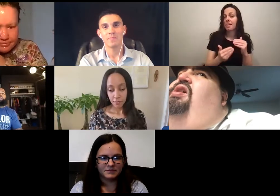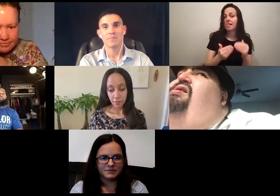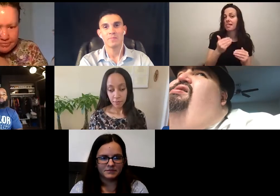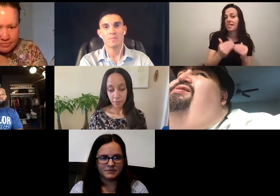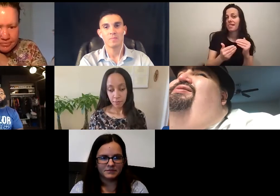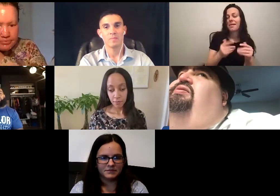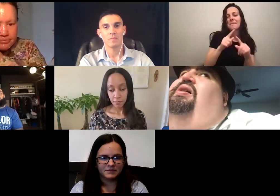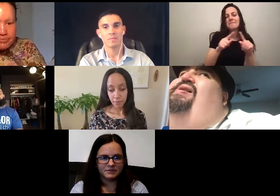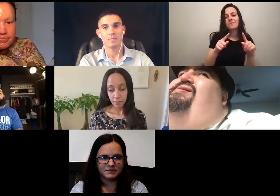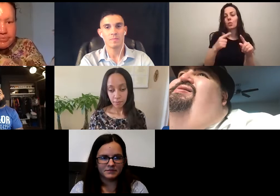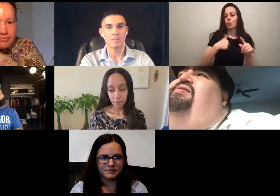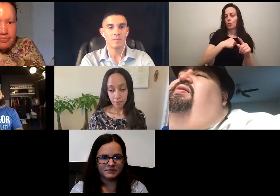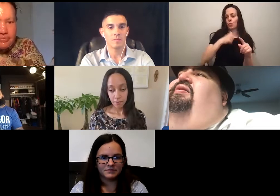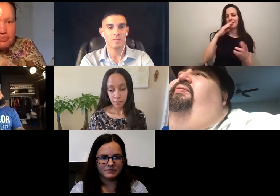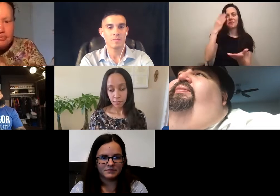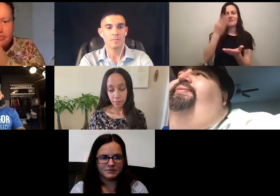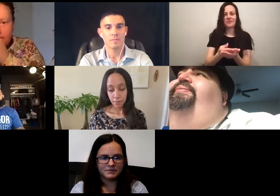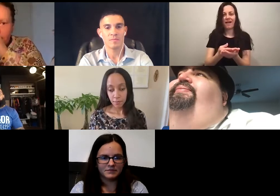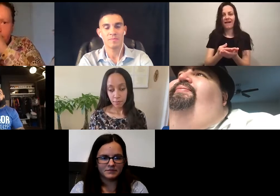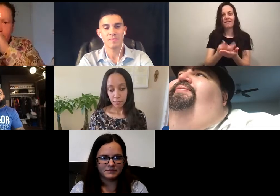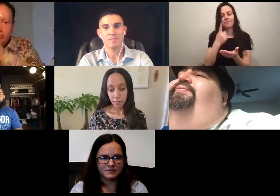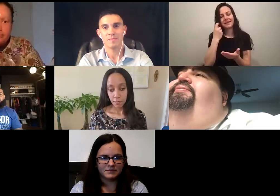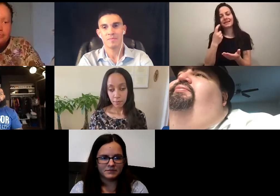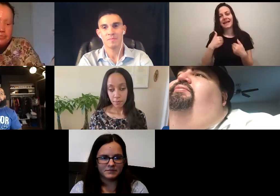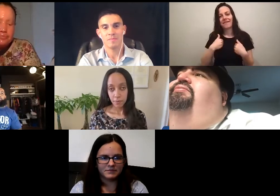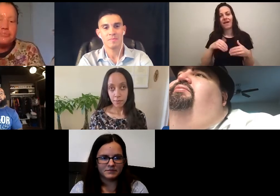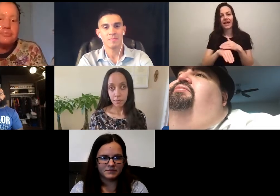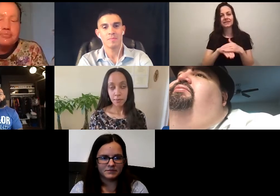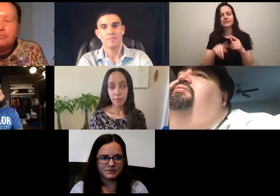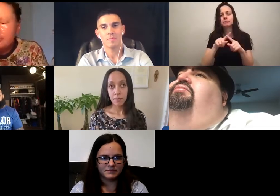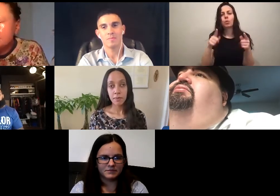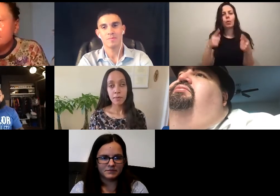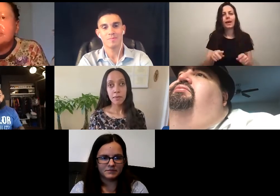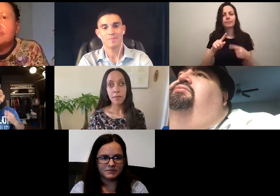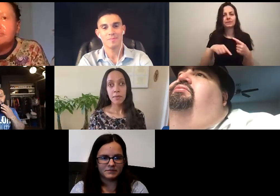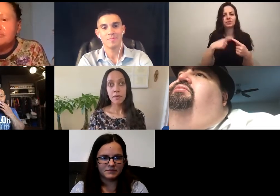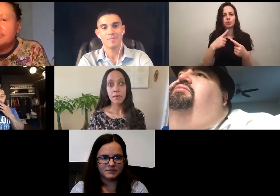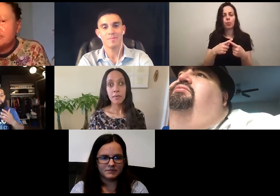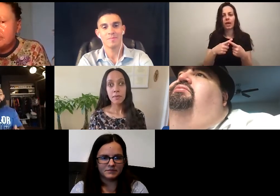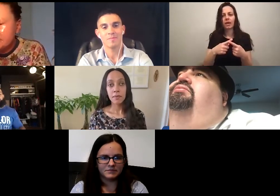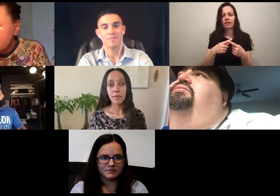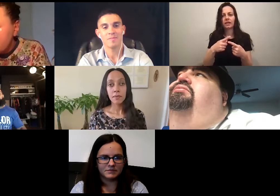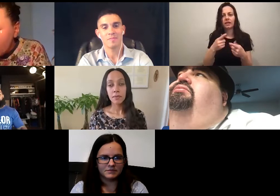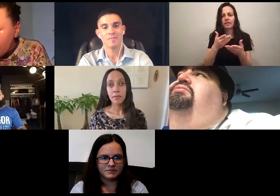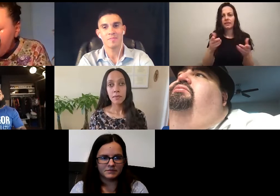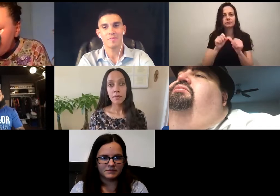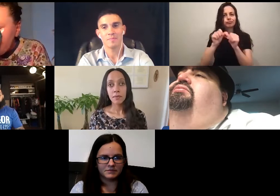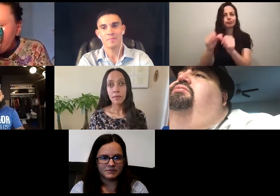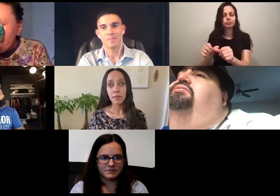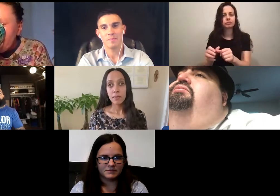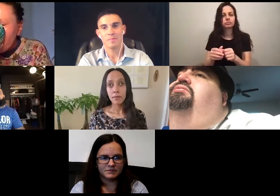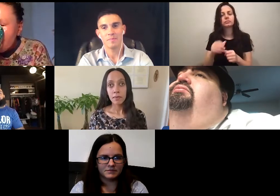we're in the room? And that's where the other things start to transpire. I think that the stigmas has to be